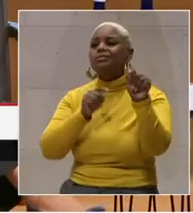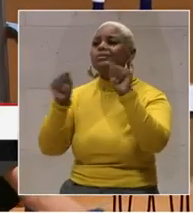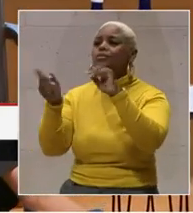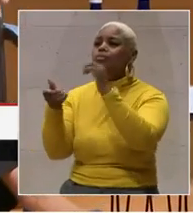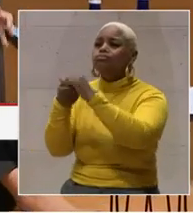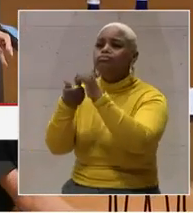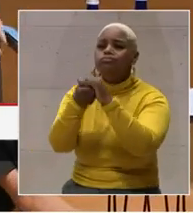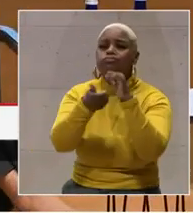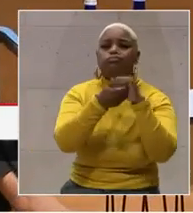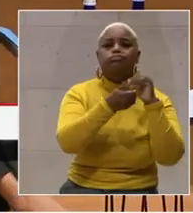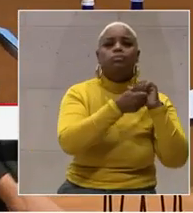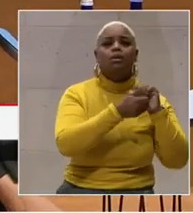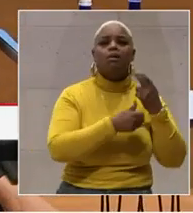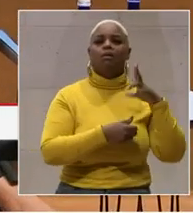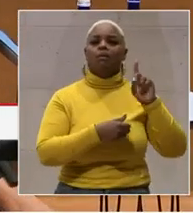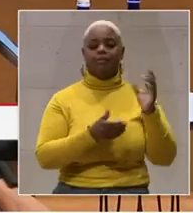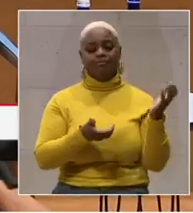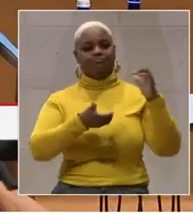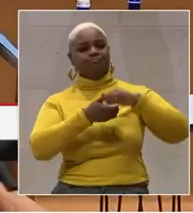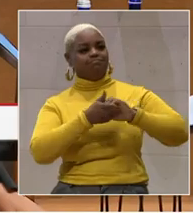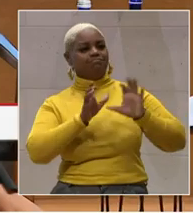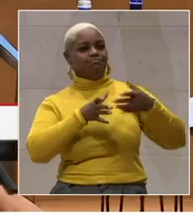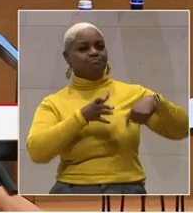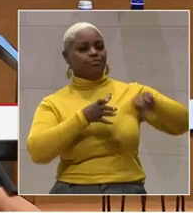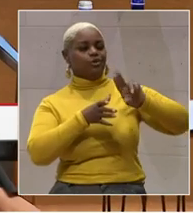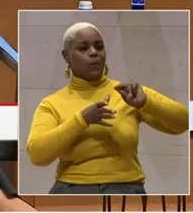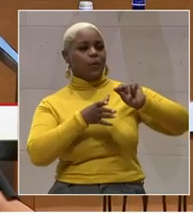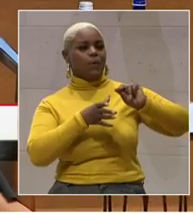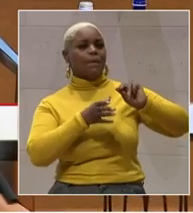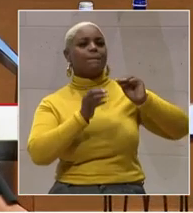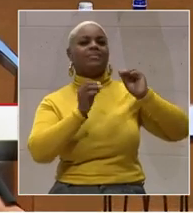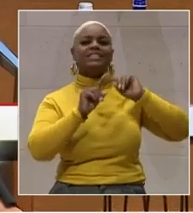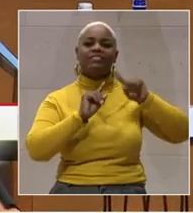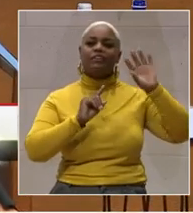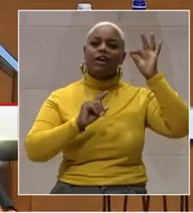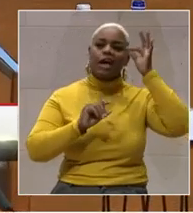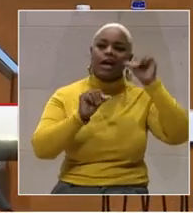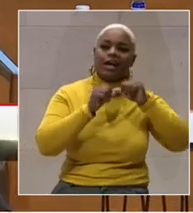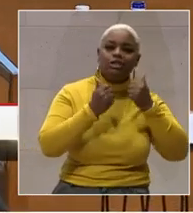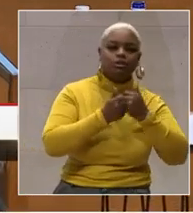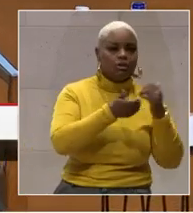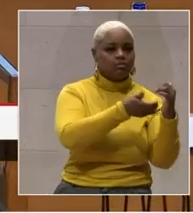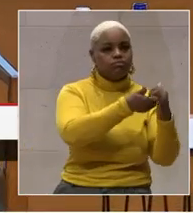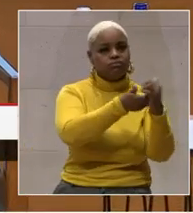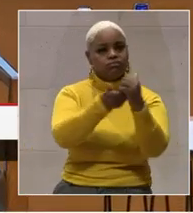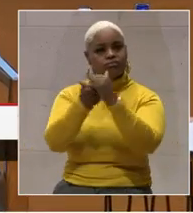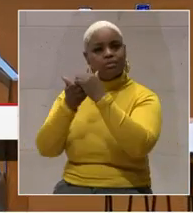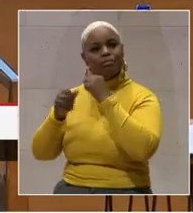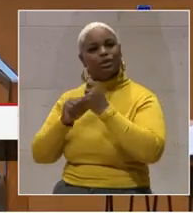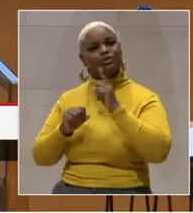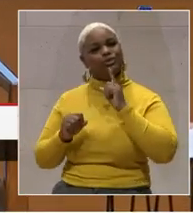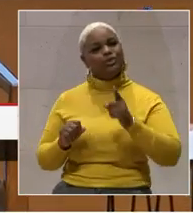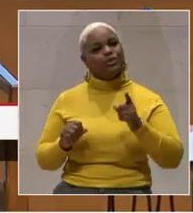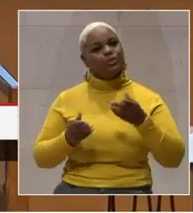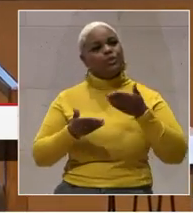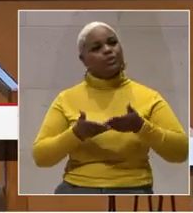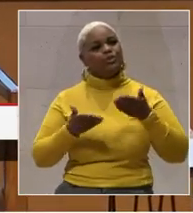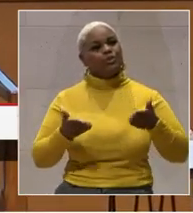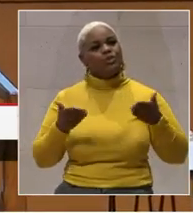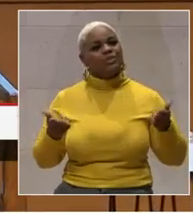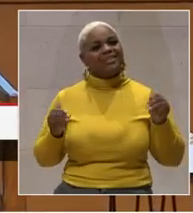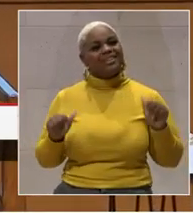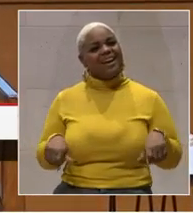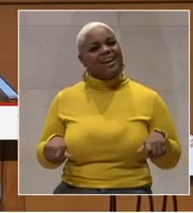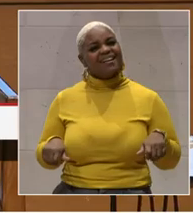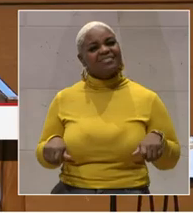our name, but across other federal departments to understand ways in which their resources could work and blend